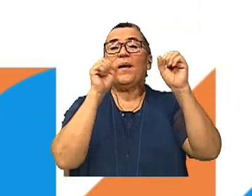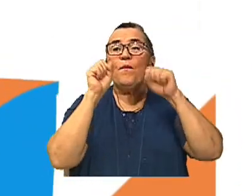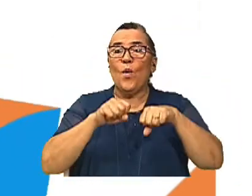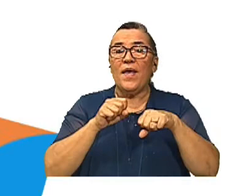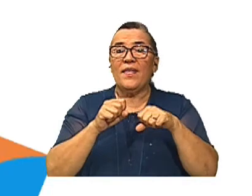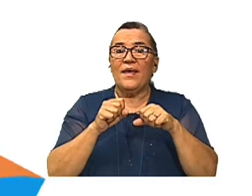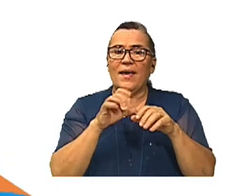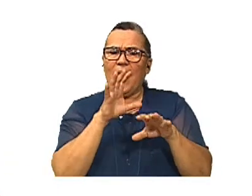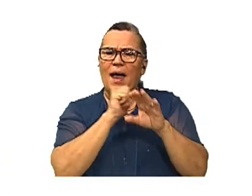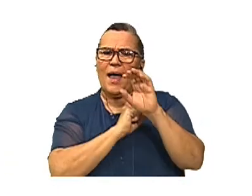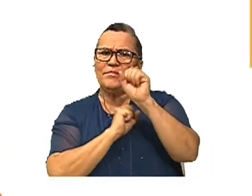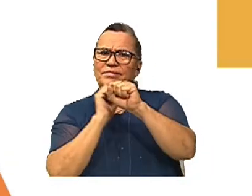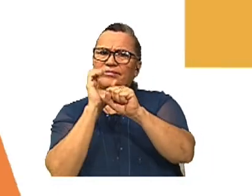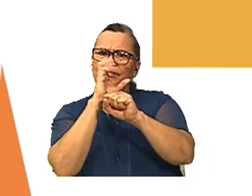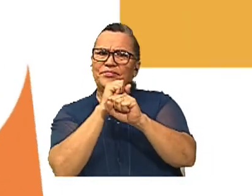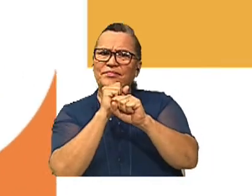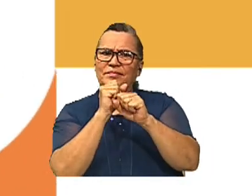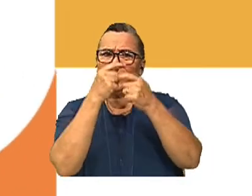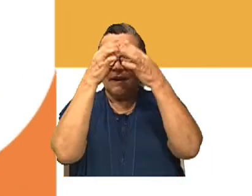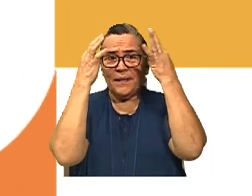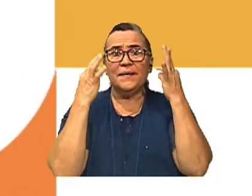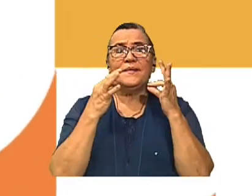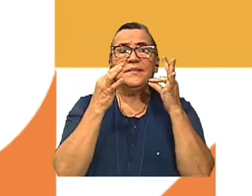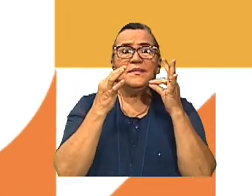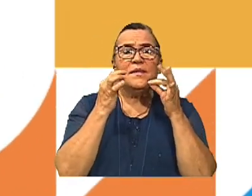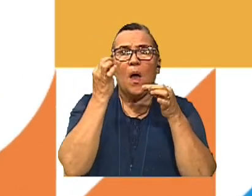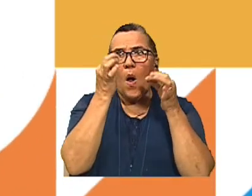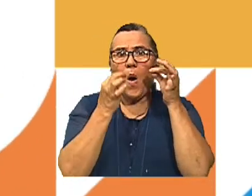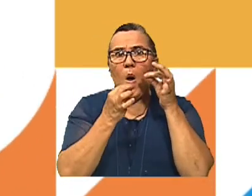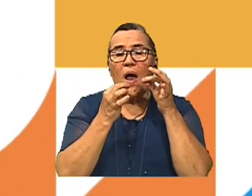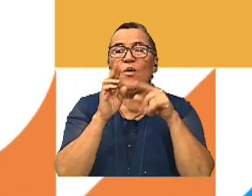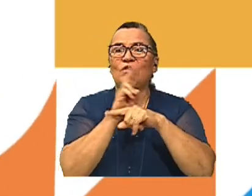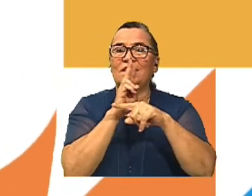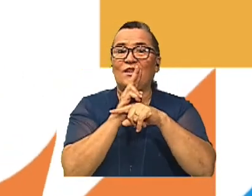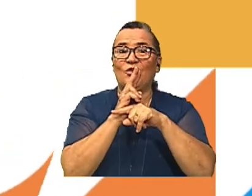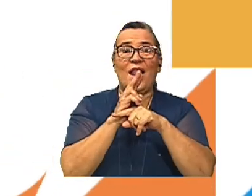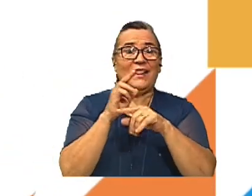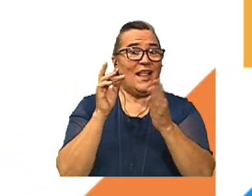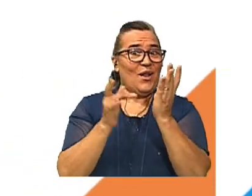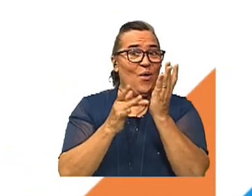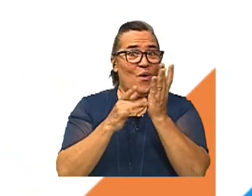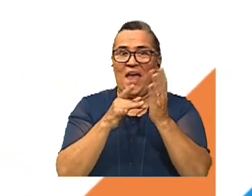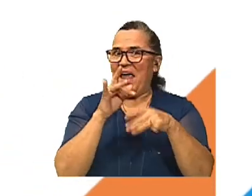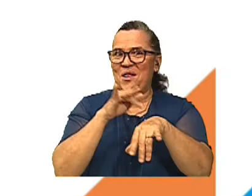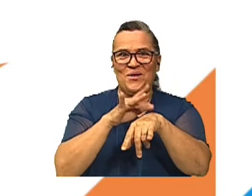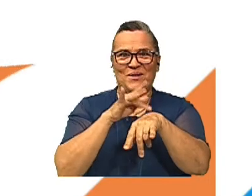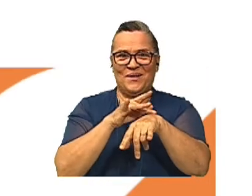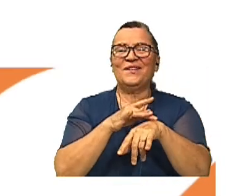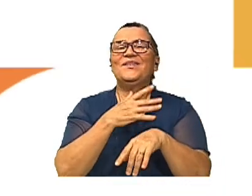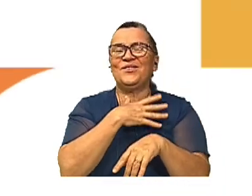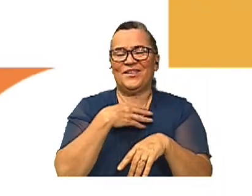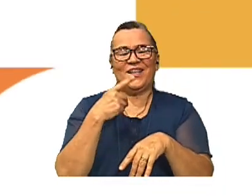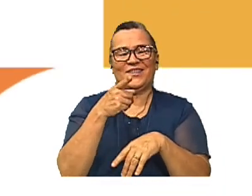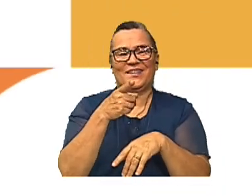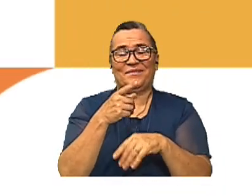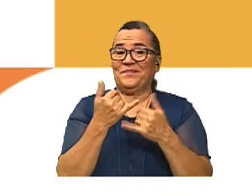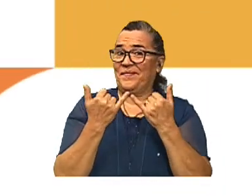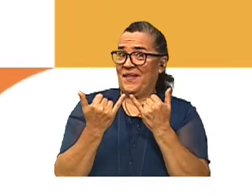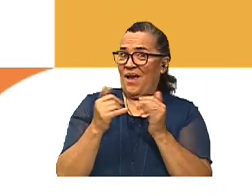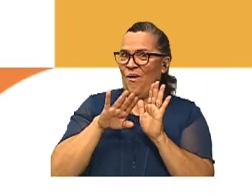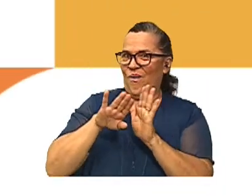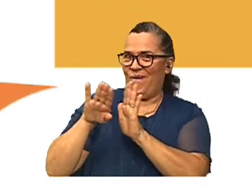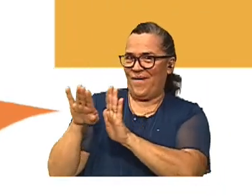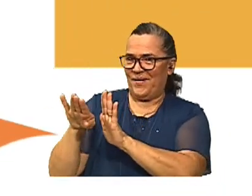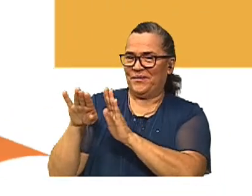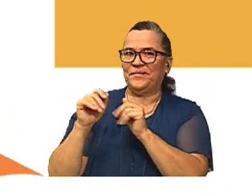up using the technology, guys. Did you like it? I know you like it a lot. Now,